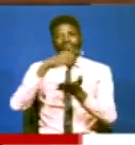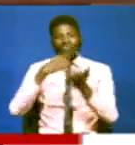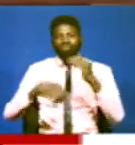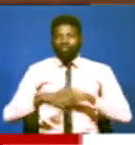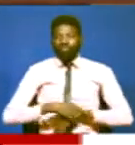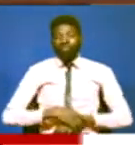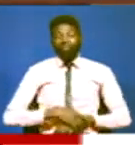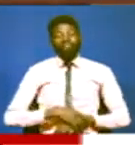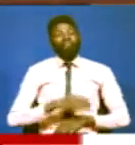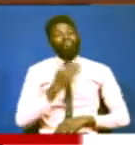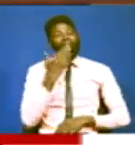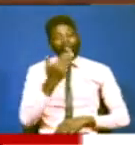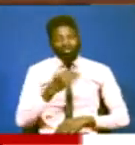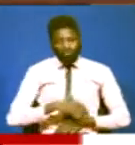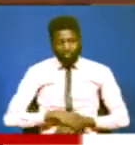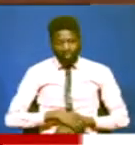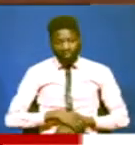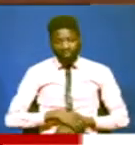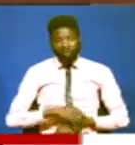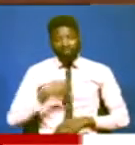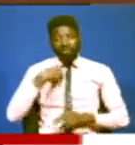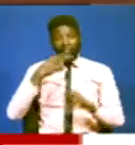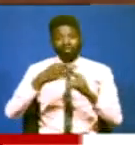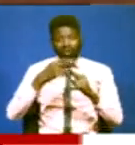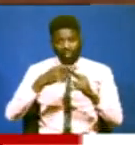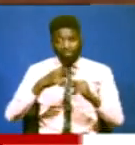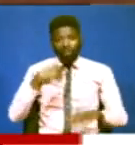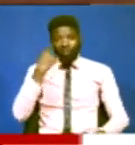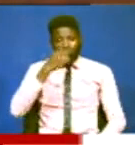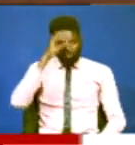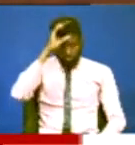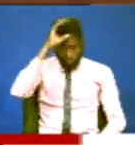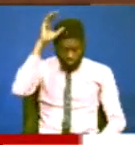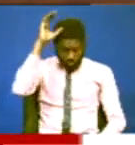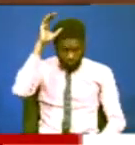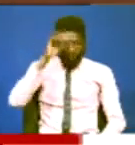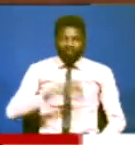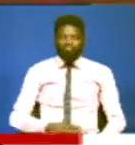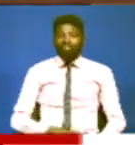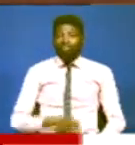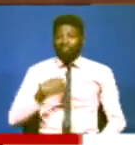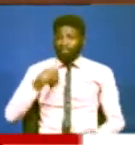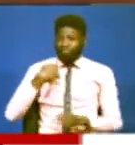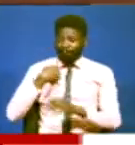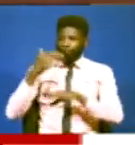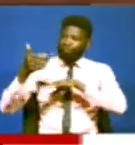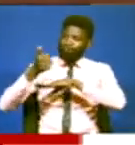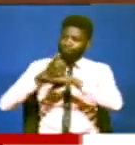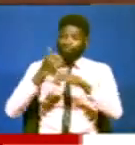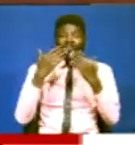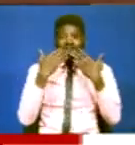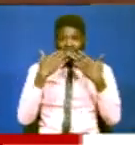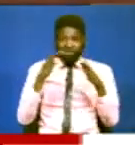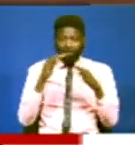My name is Wanyonyo Wafula Chebukati. I was appointed to the IEBC